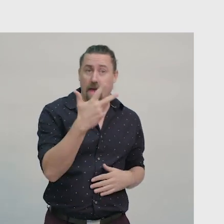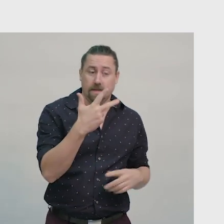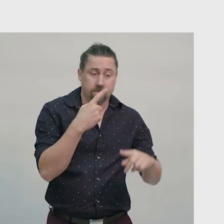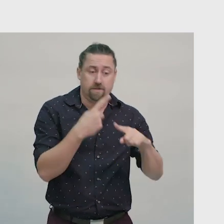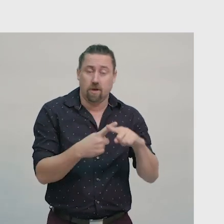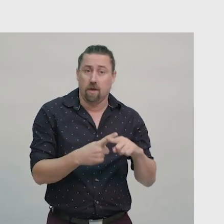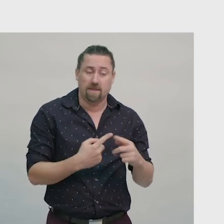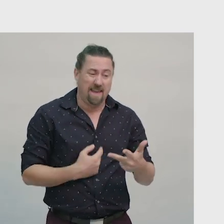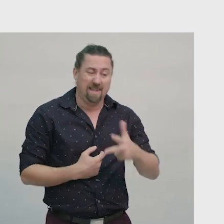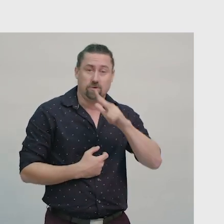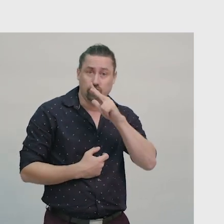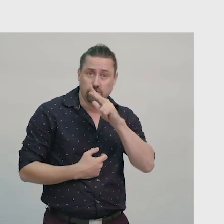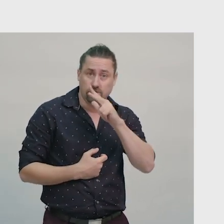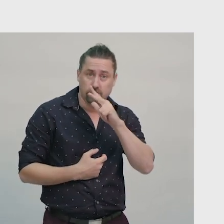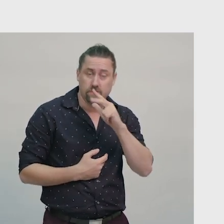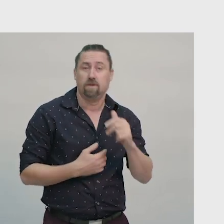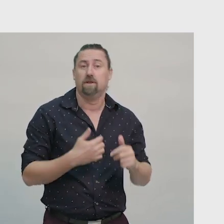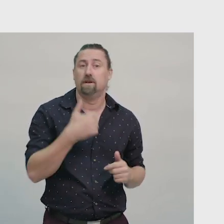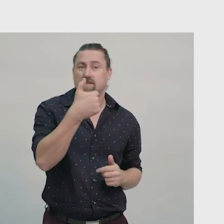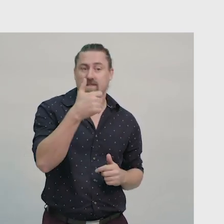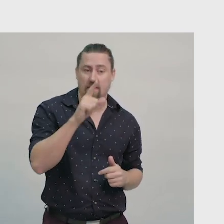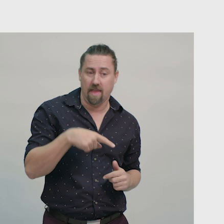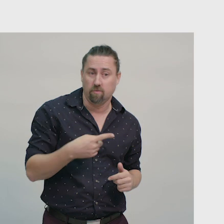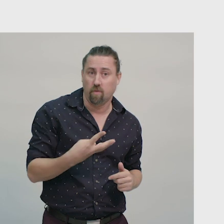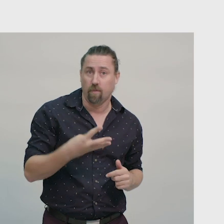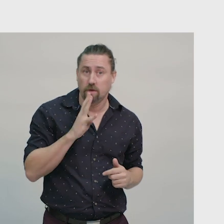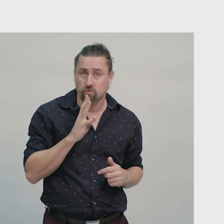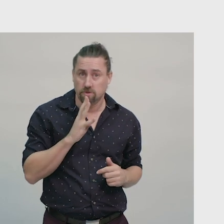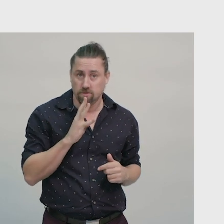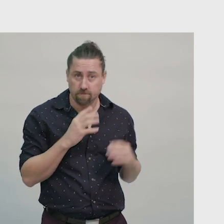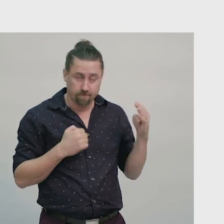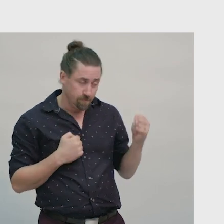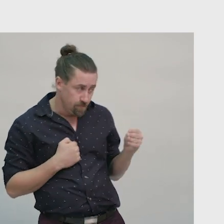8 multiplied by 800 is 6,400.